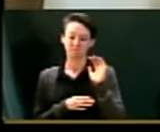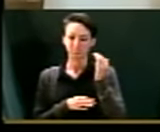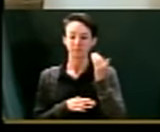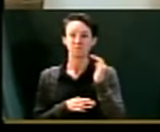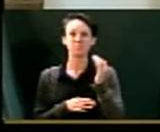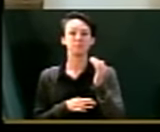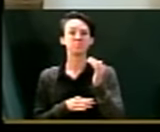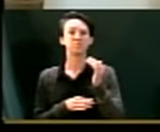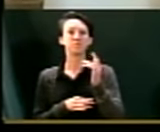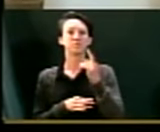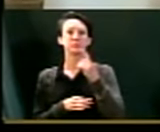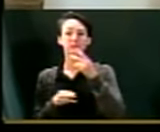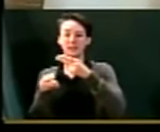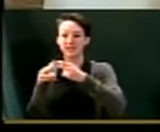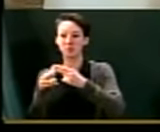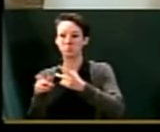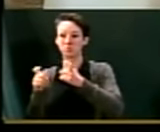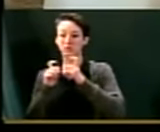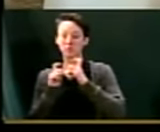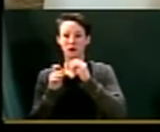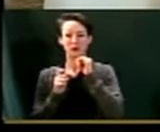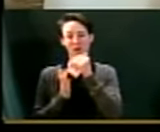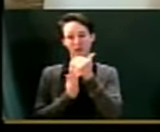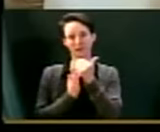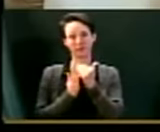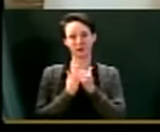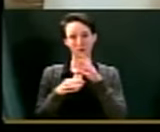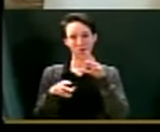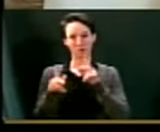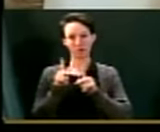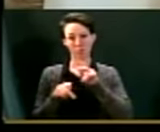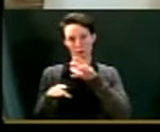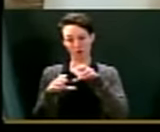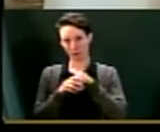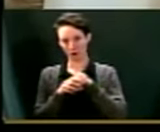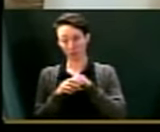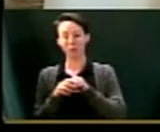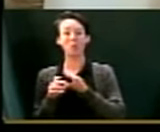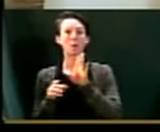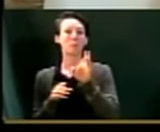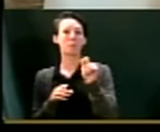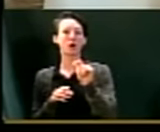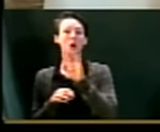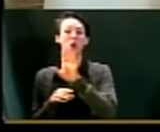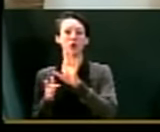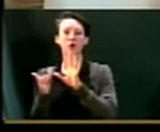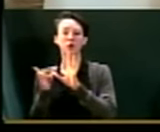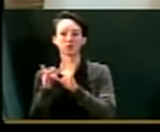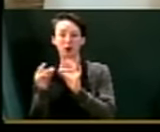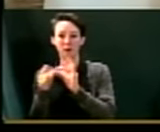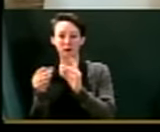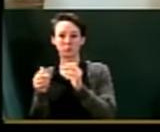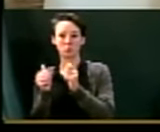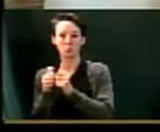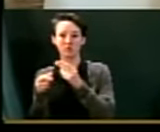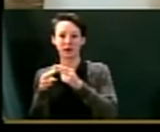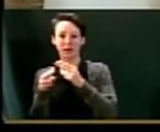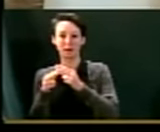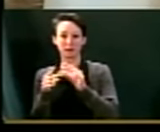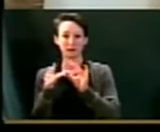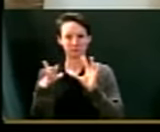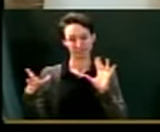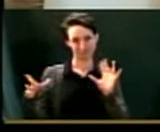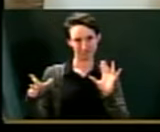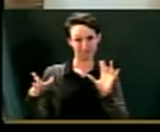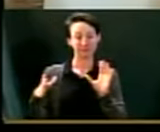were given to us not as a list of people who were involved, but instead their comments with their names redacted. And the